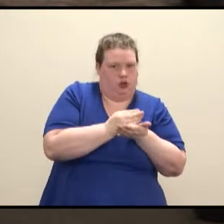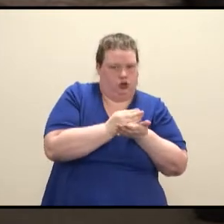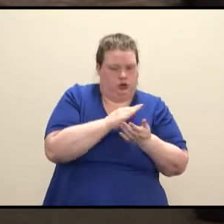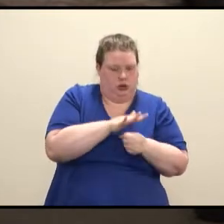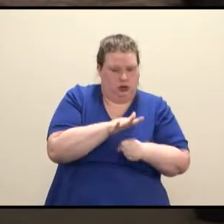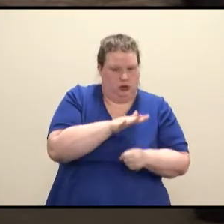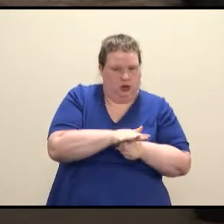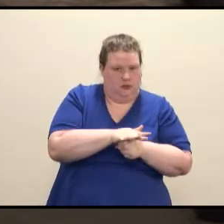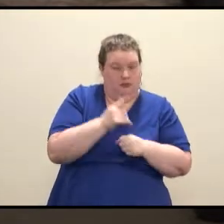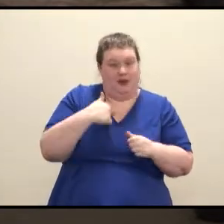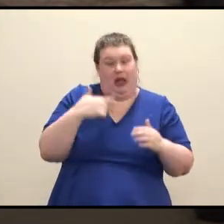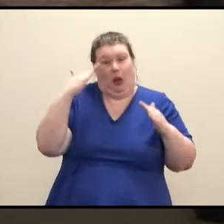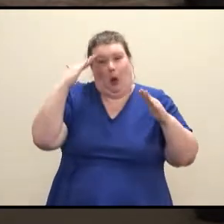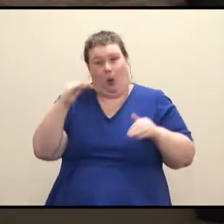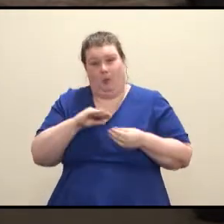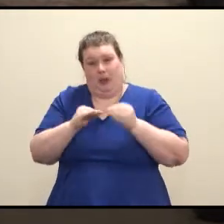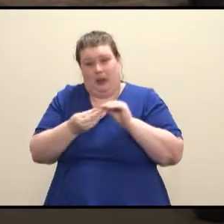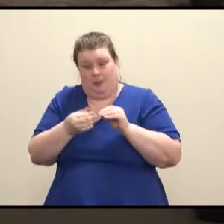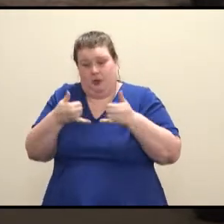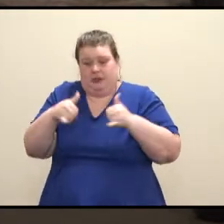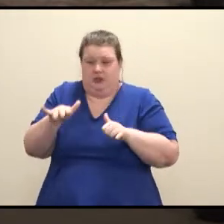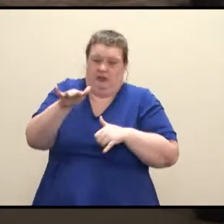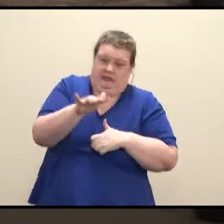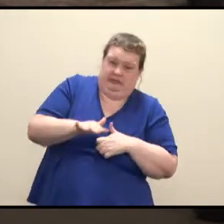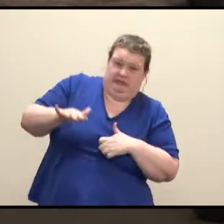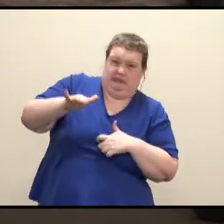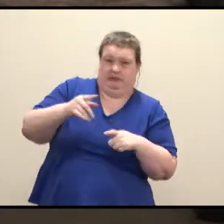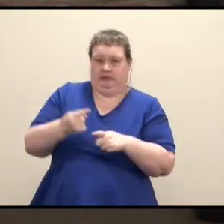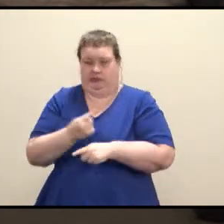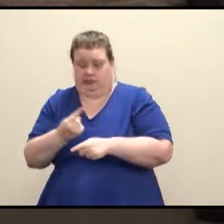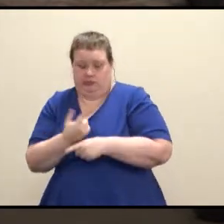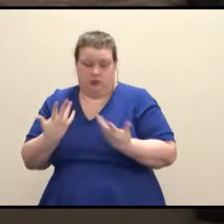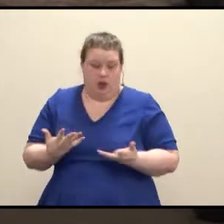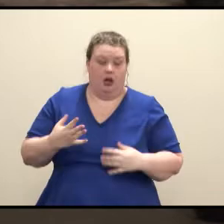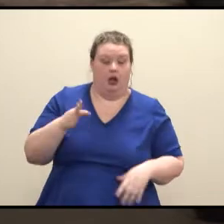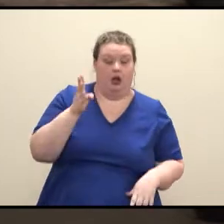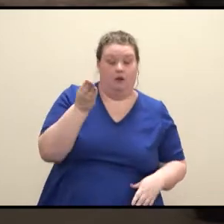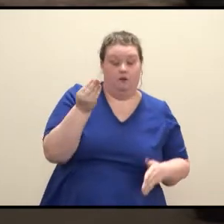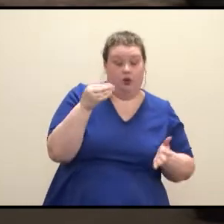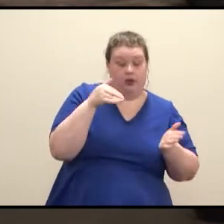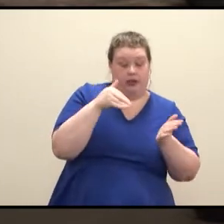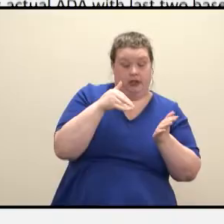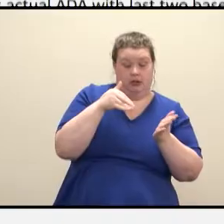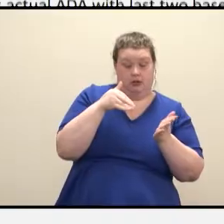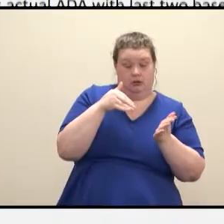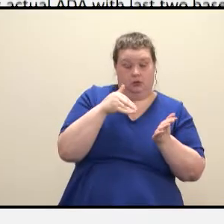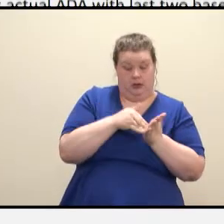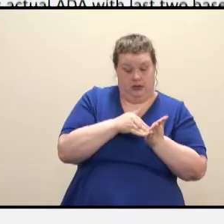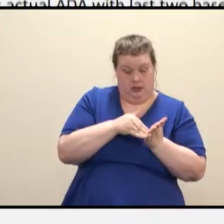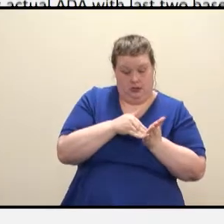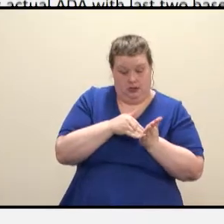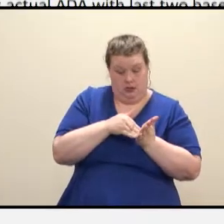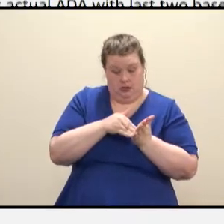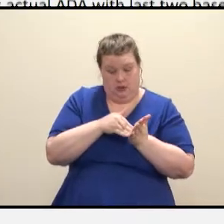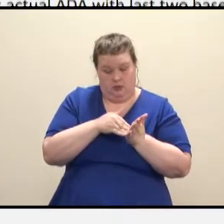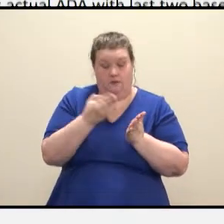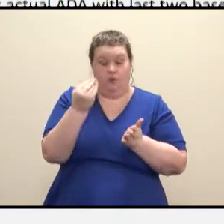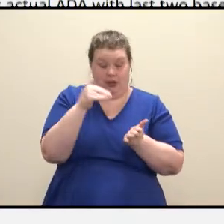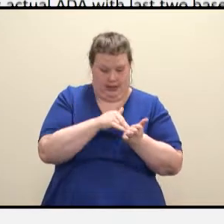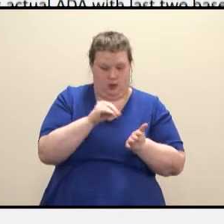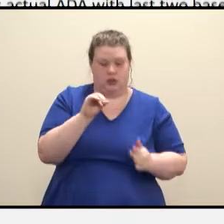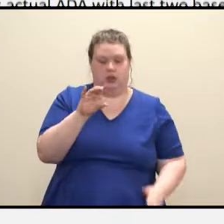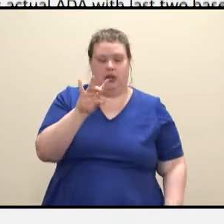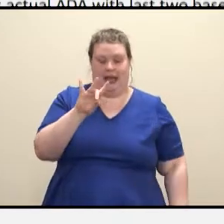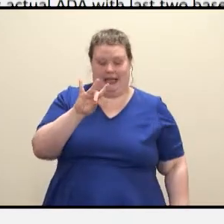conservative. Anyway, so looking at that, it's 1486 for the current year. Right now, our ADA per